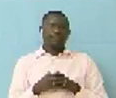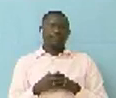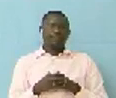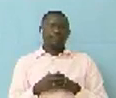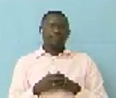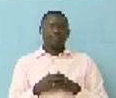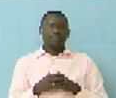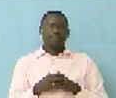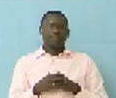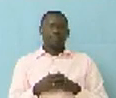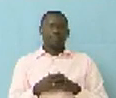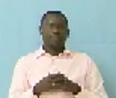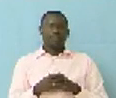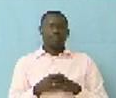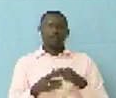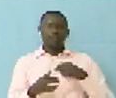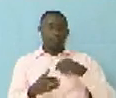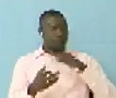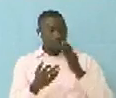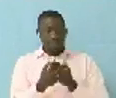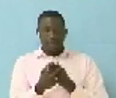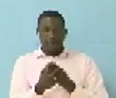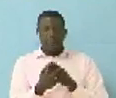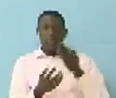I believe when they were seated here,